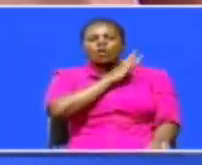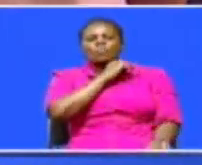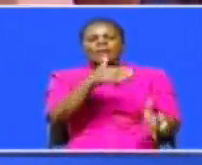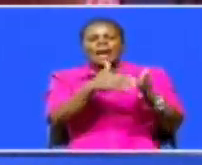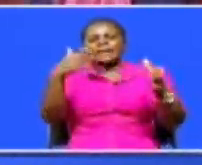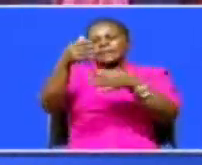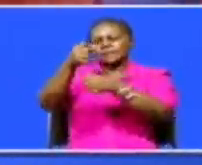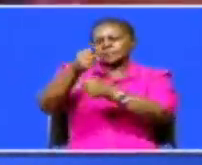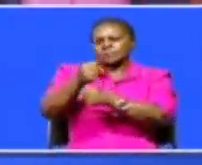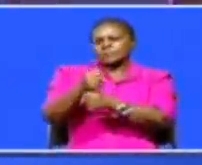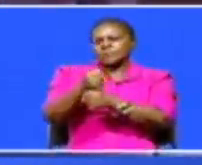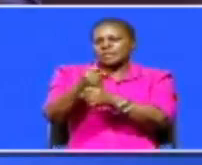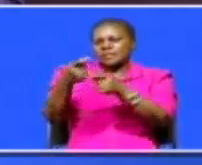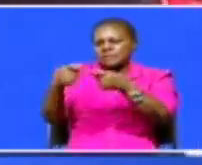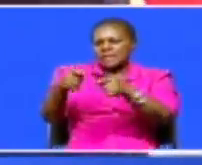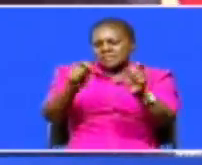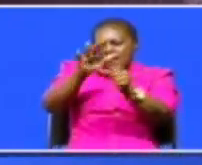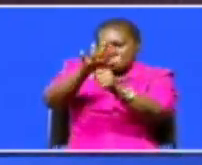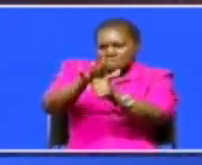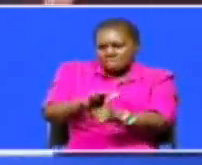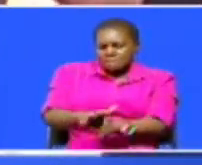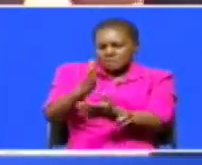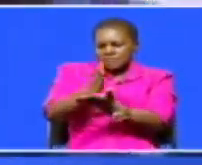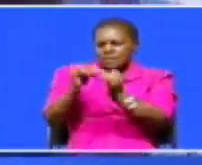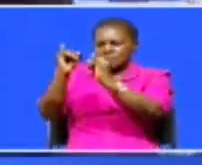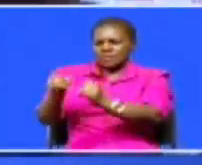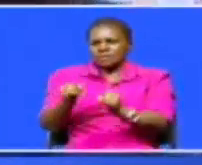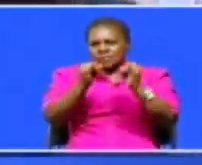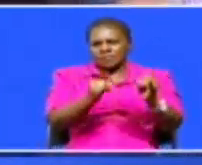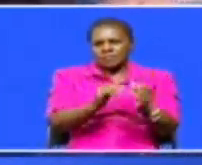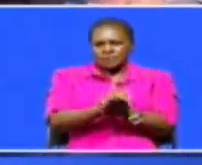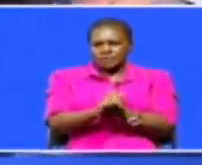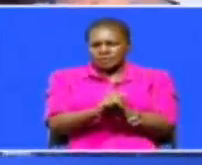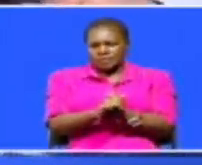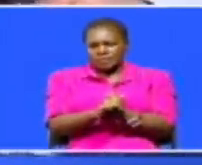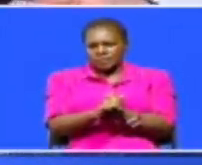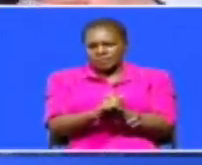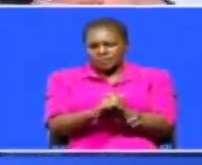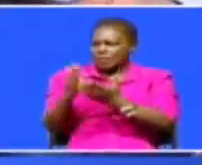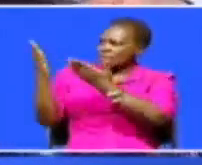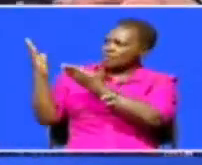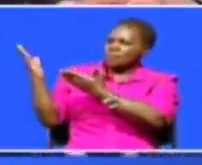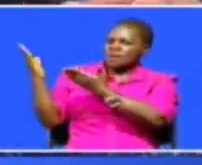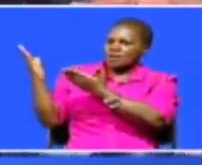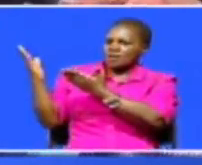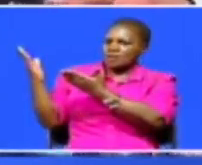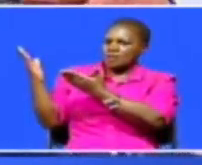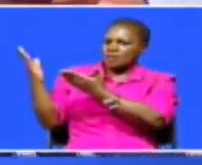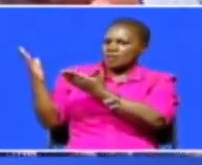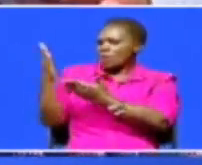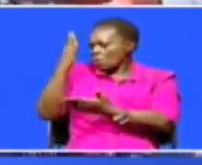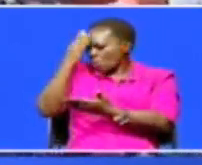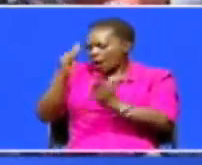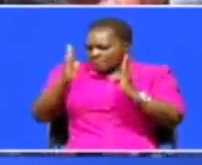farm, with their attempts thwarted by some individuals. The historical injustice victims are here. They got it granted. Why